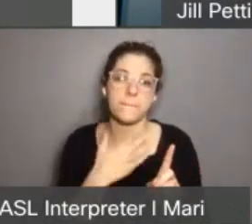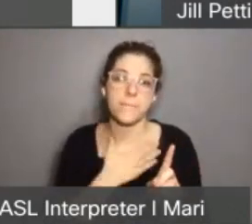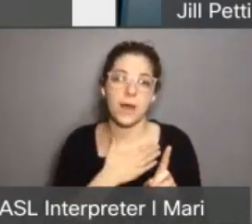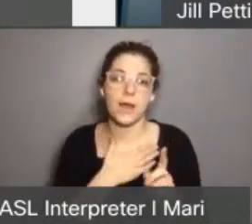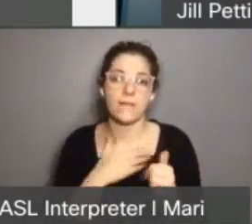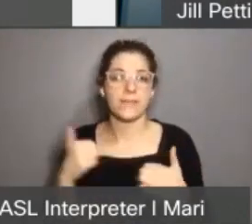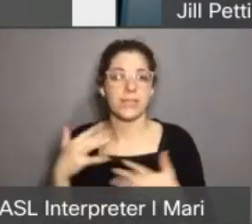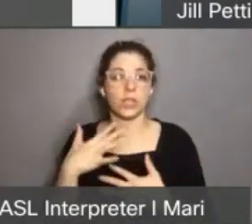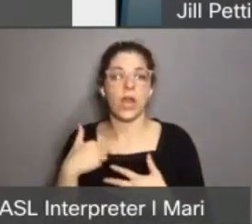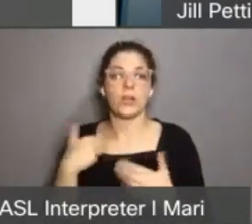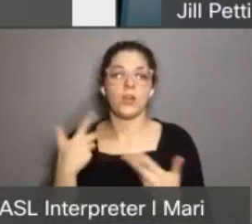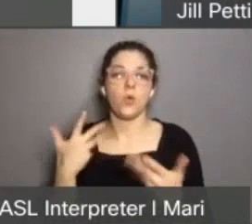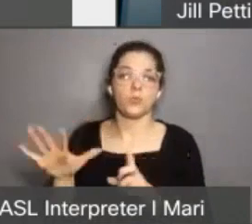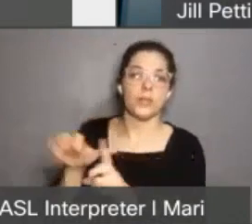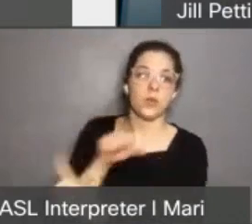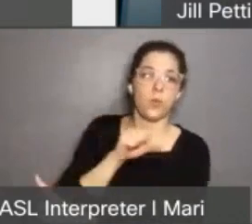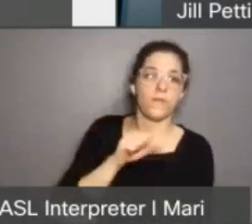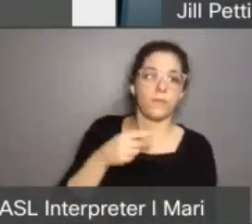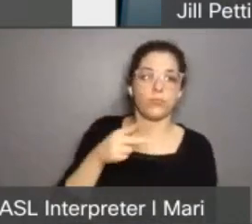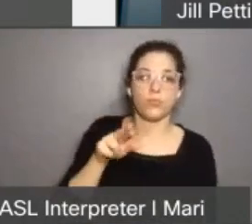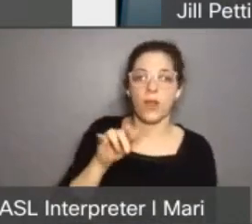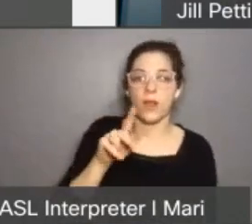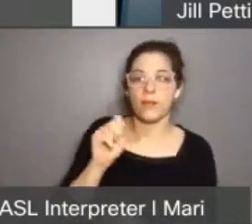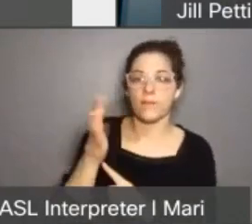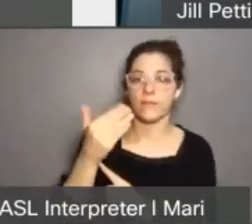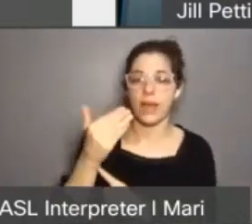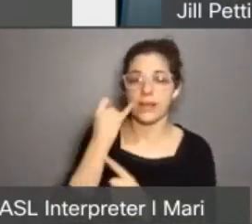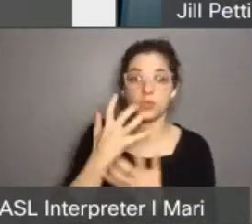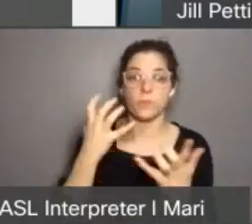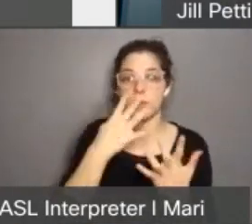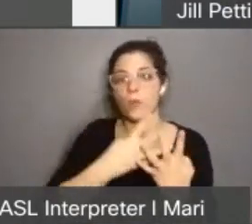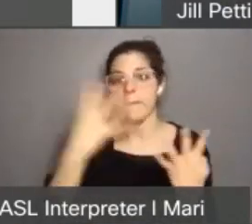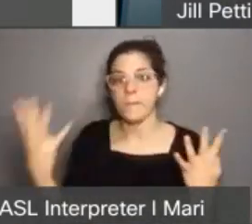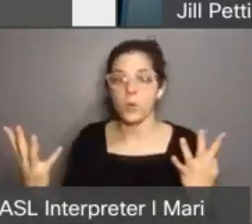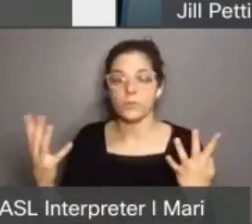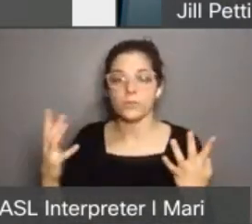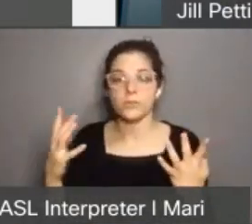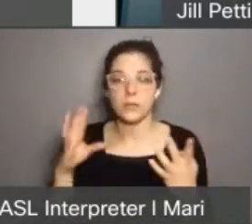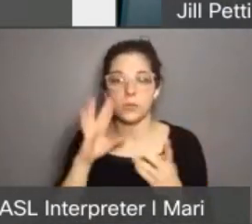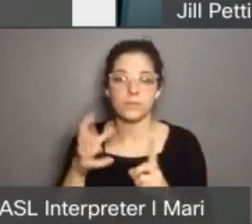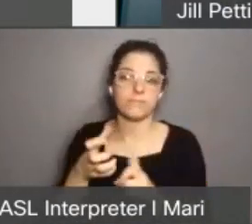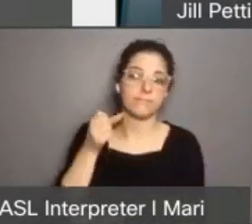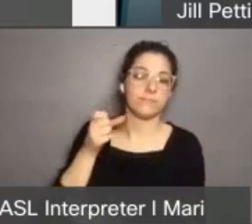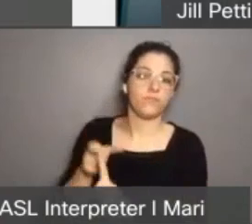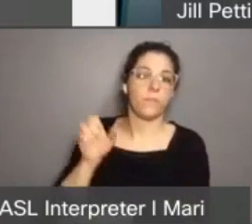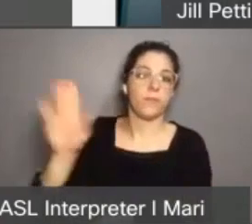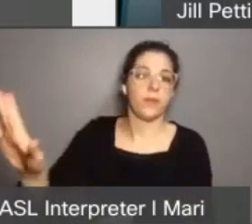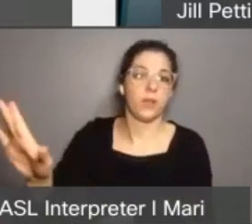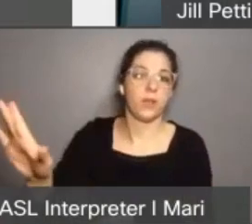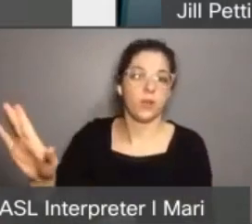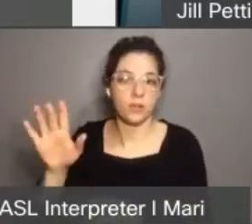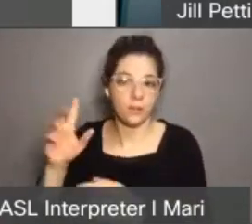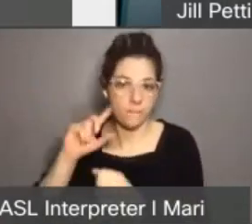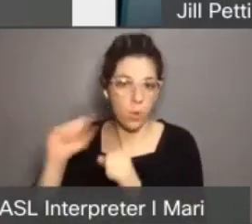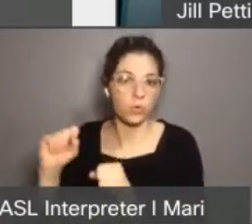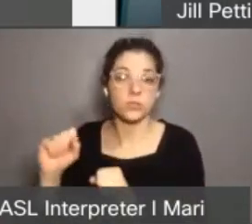is, like, I don't want to take away from the pride flag, because if we have too many rainbows, like, it's gonna take away from that, like what I said in the beginning, the boldness. Like,